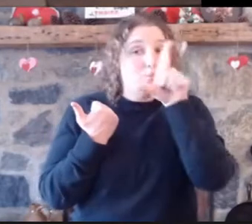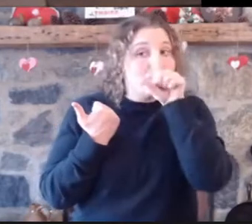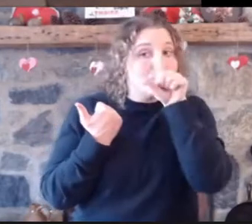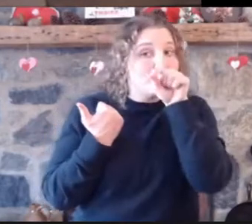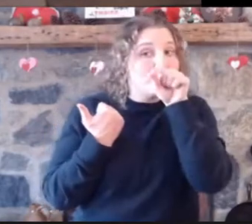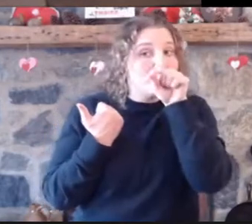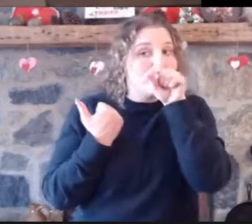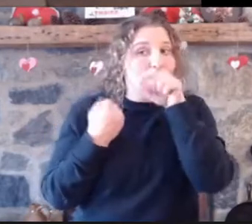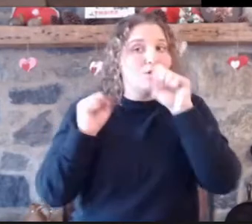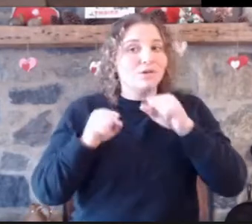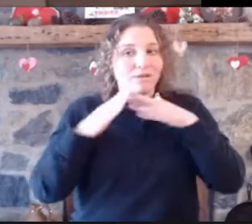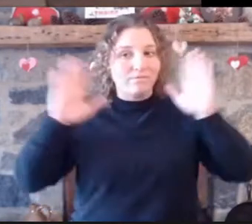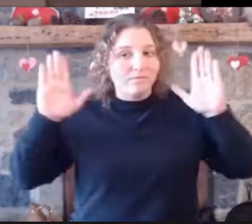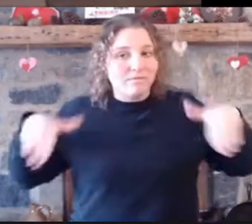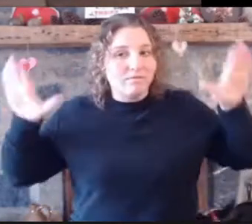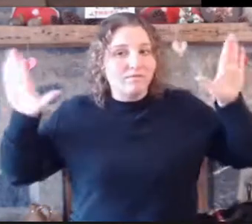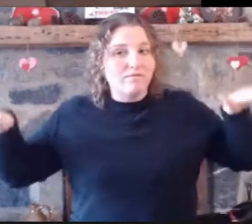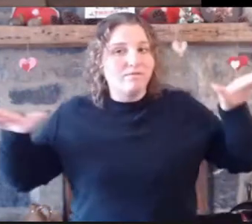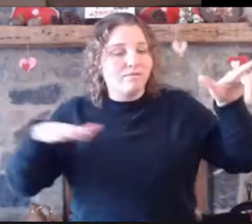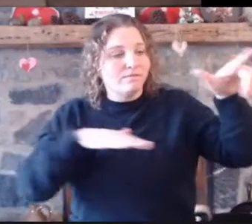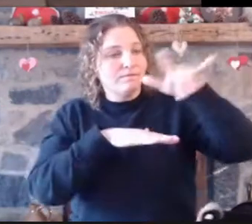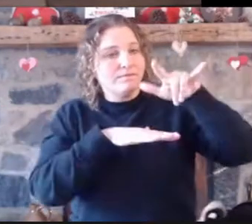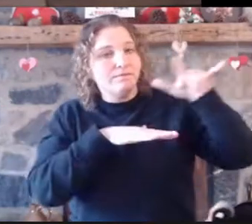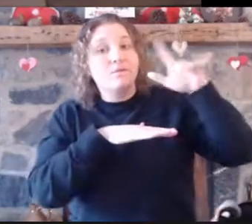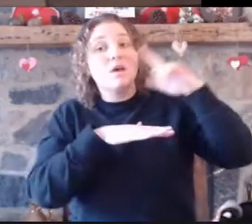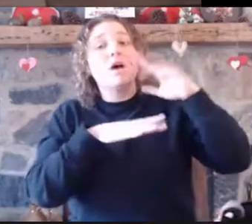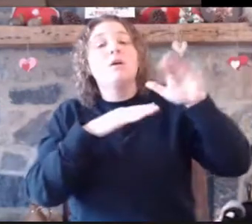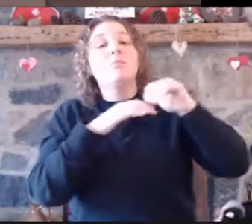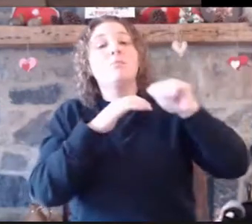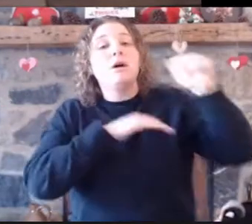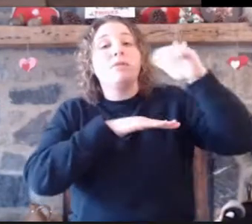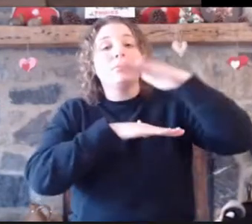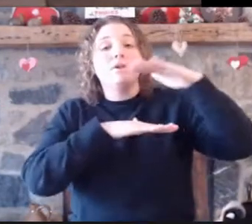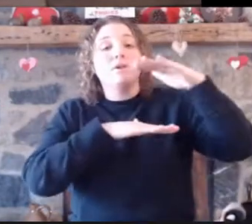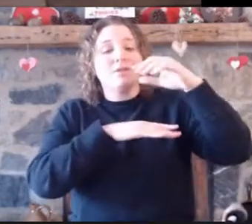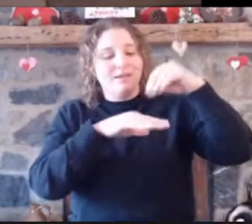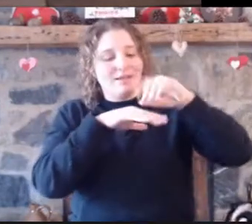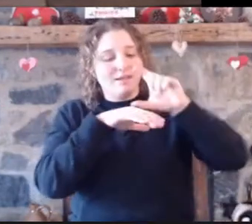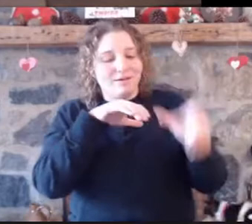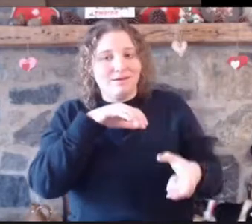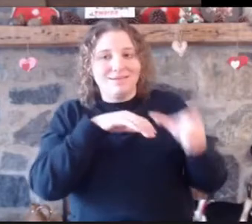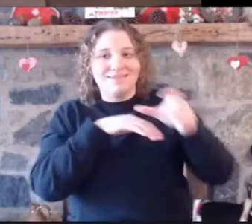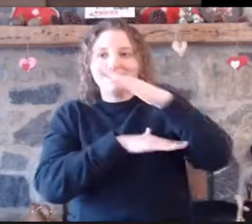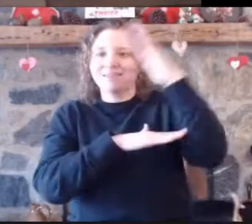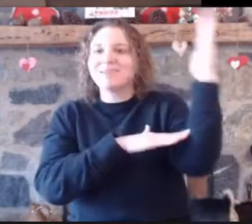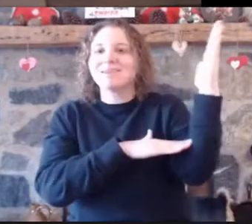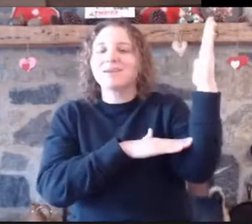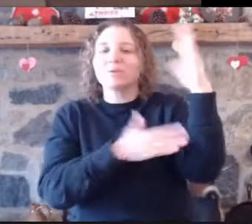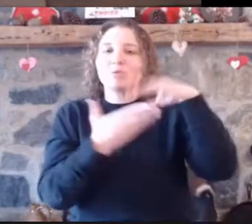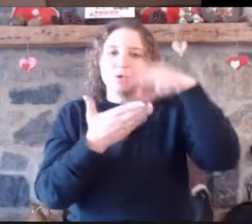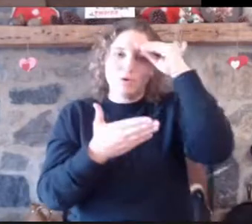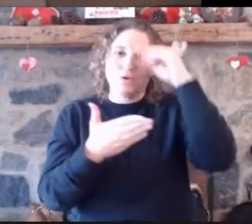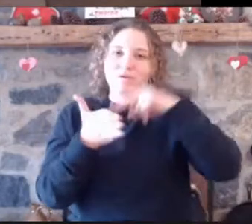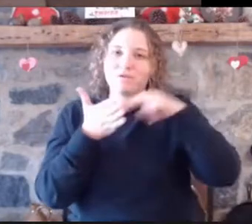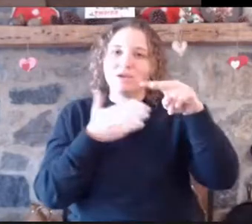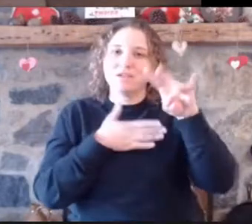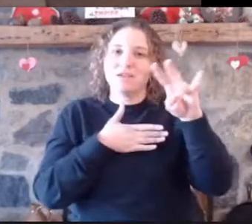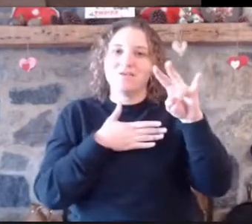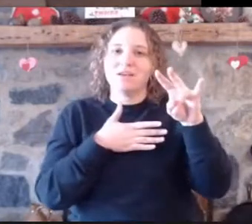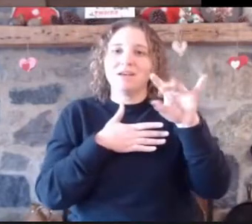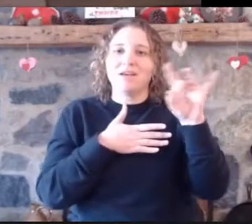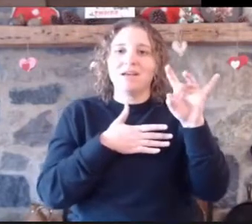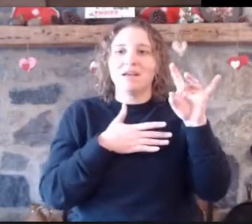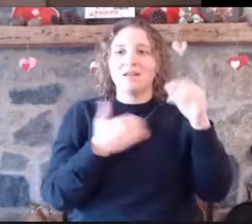may fly above the earth in the open firmament, which we learned of back in verse 7 and 8, that has water above and below